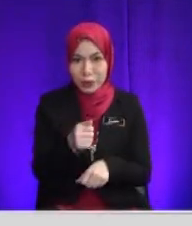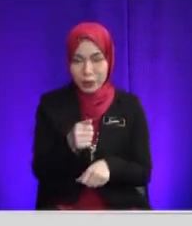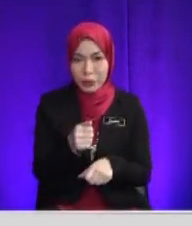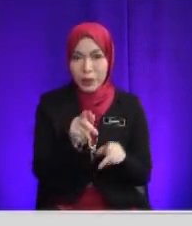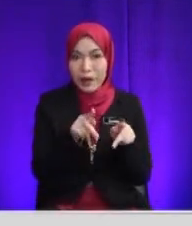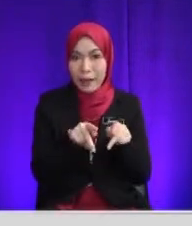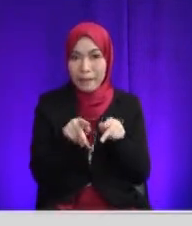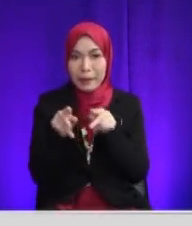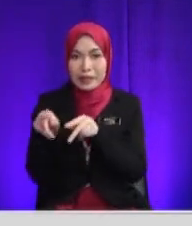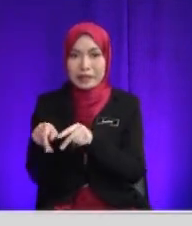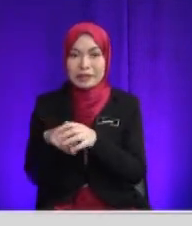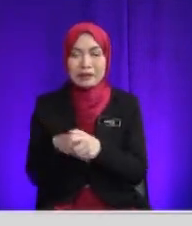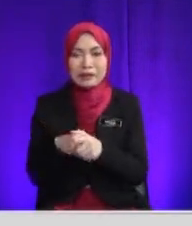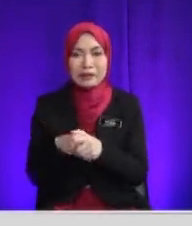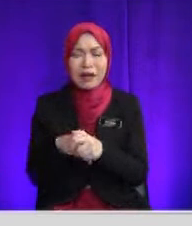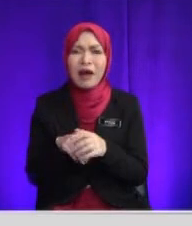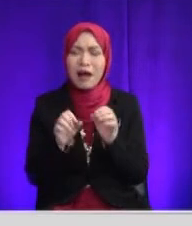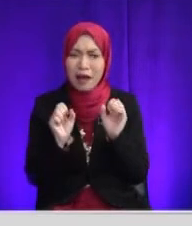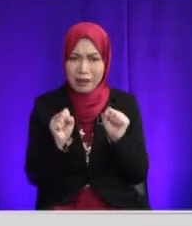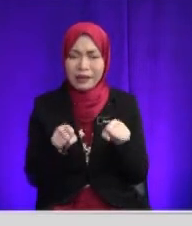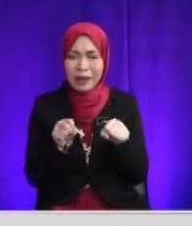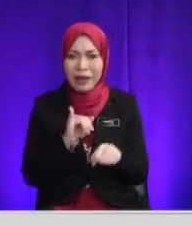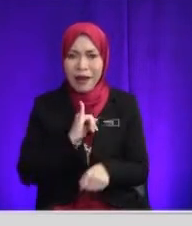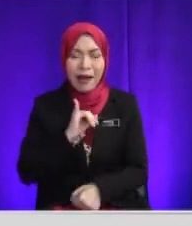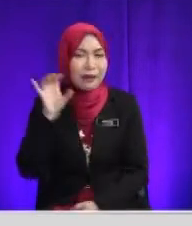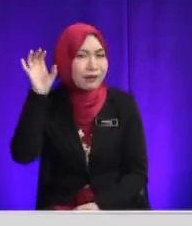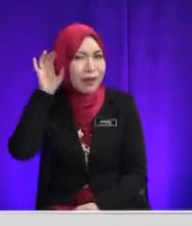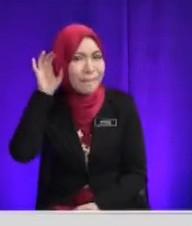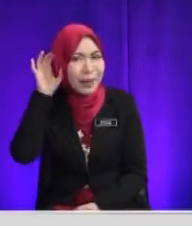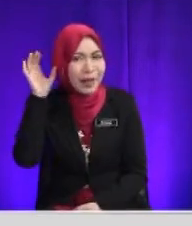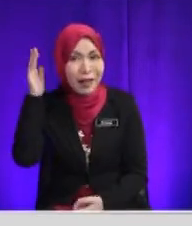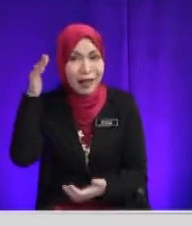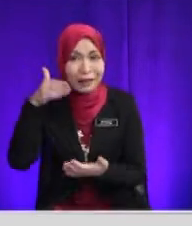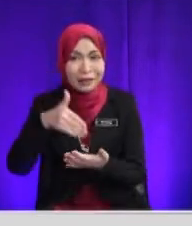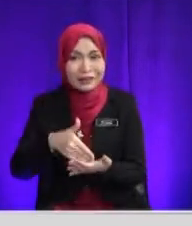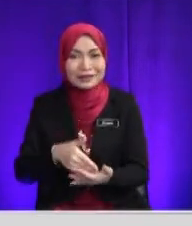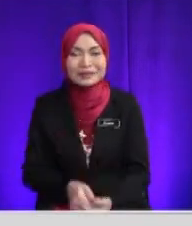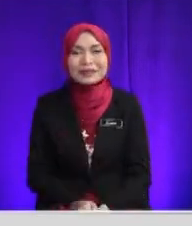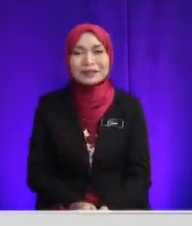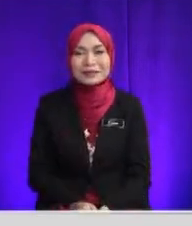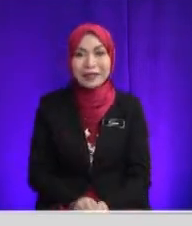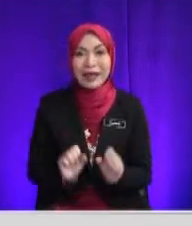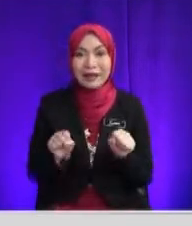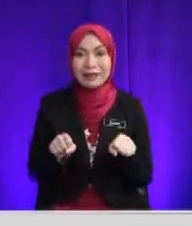Teacher, can we replay the audio? Sure, why not? Why don't we repeat the second listening? Sure.